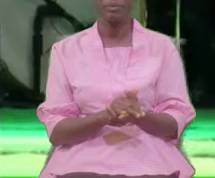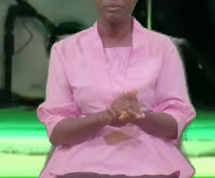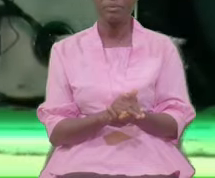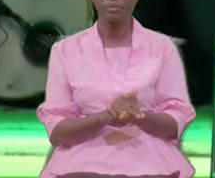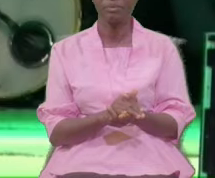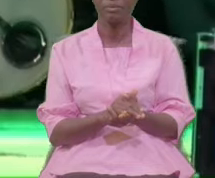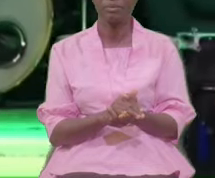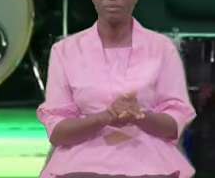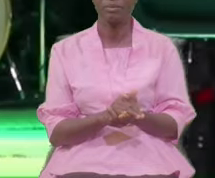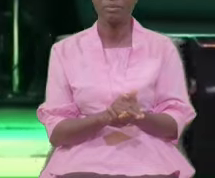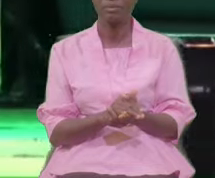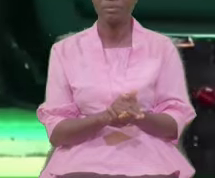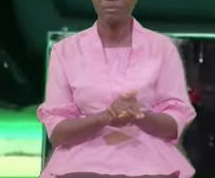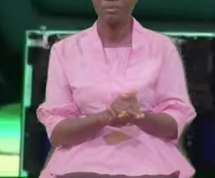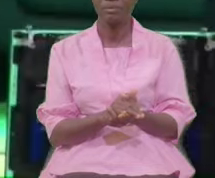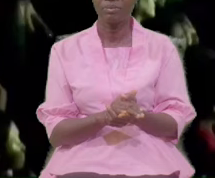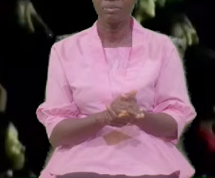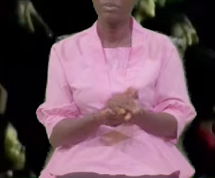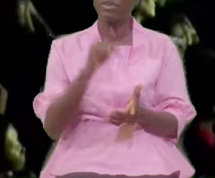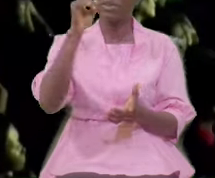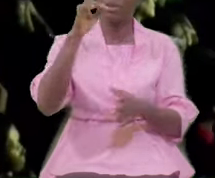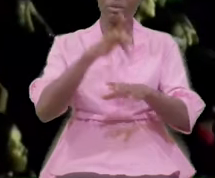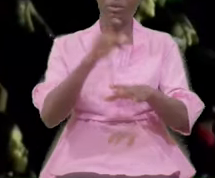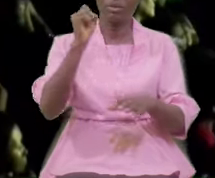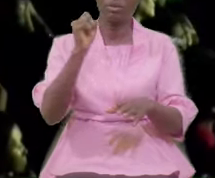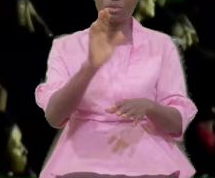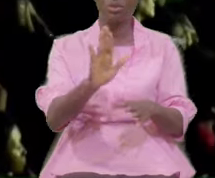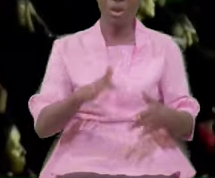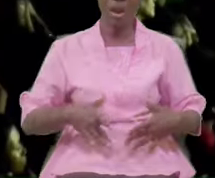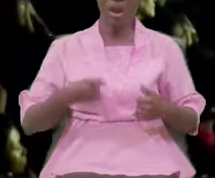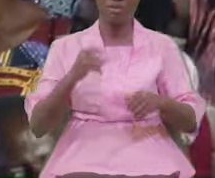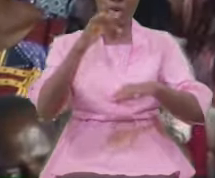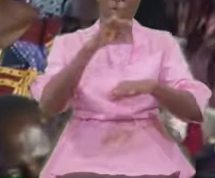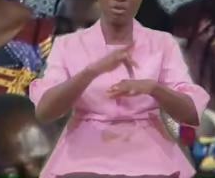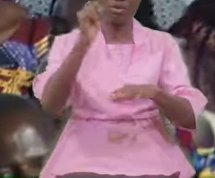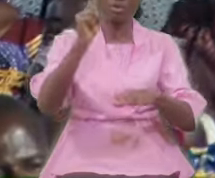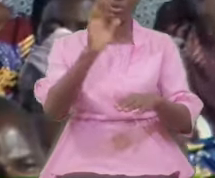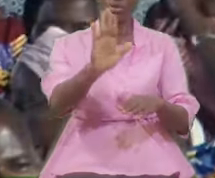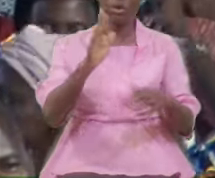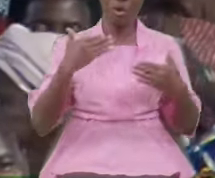ang touches life touches your body he makes